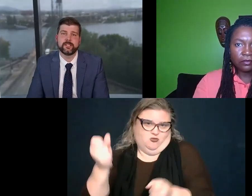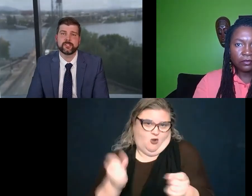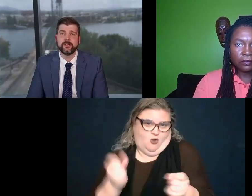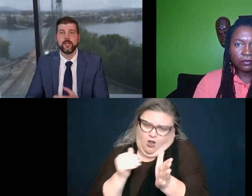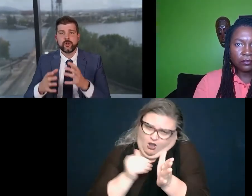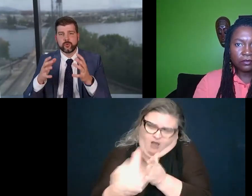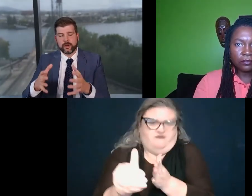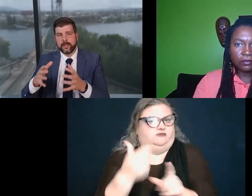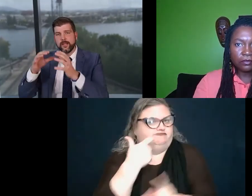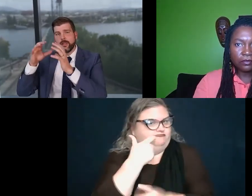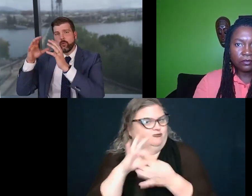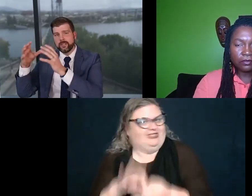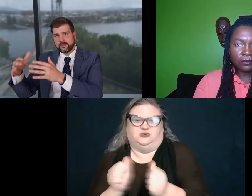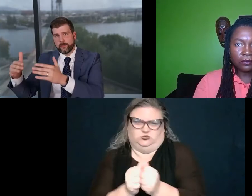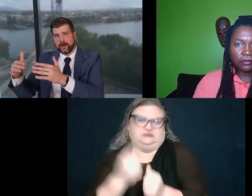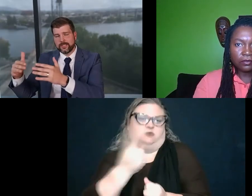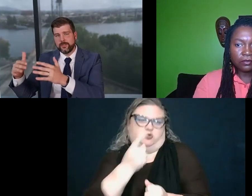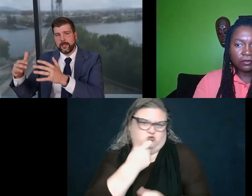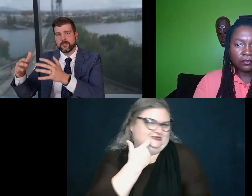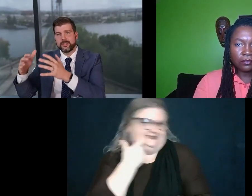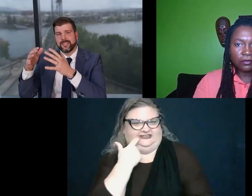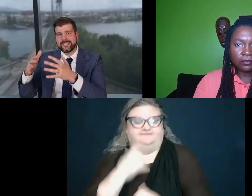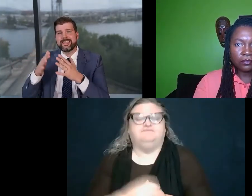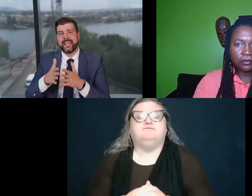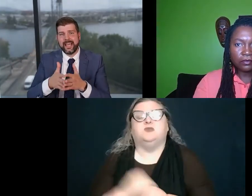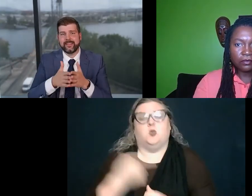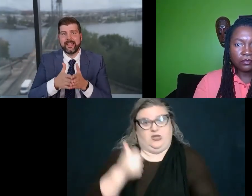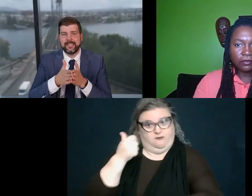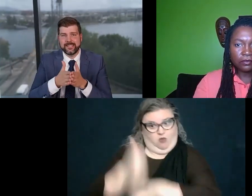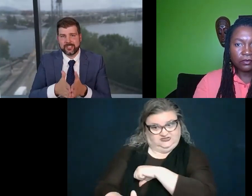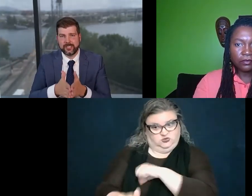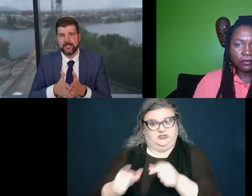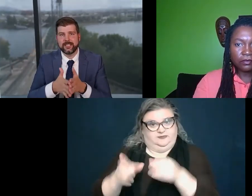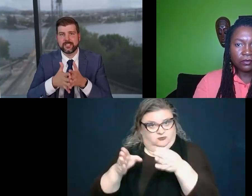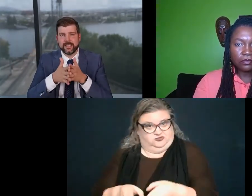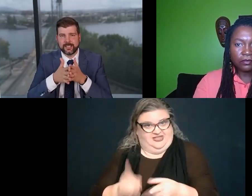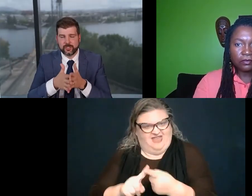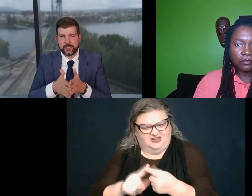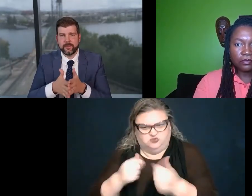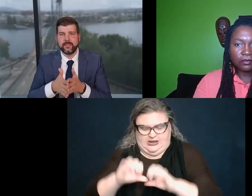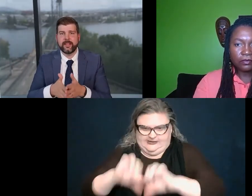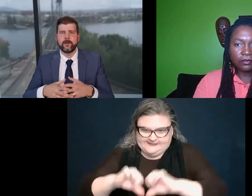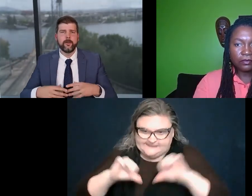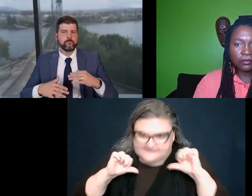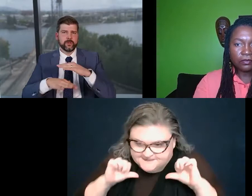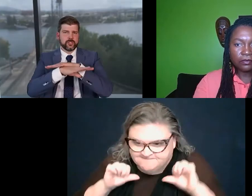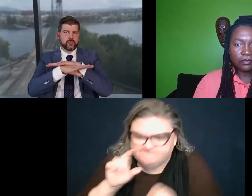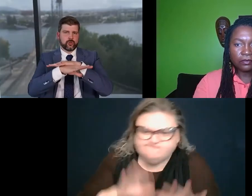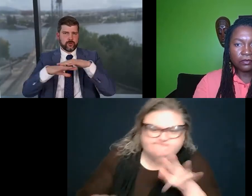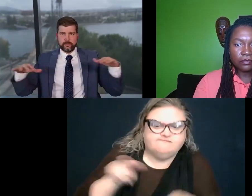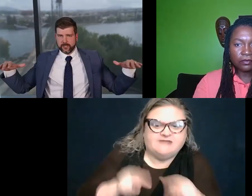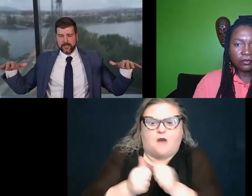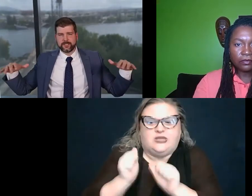somebody's addiction. Great. Once we're prosecuting that person, let's get at that addiction. Let's get the treatment in there. But